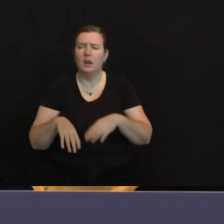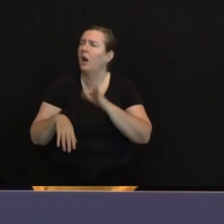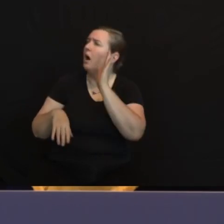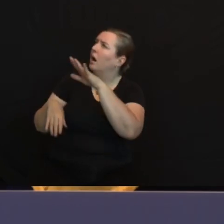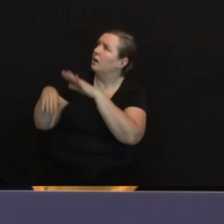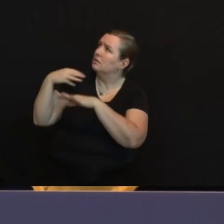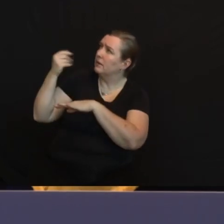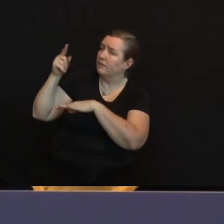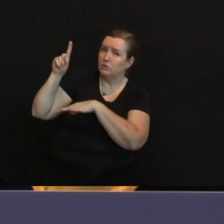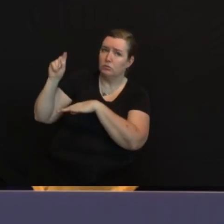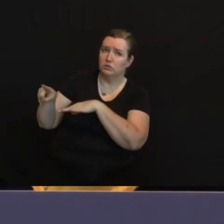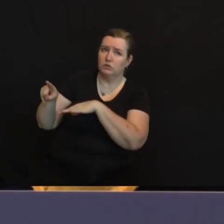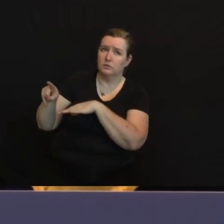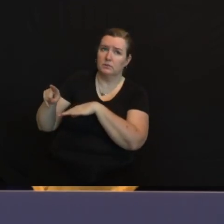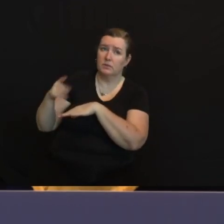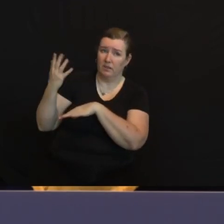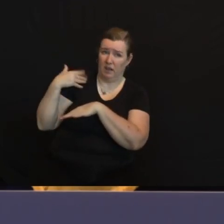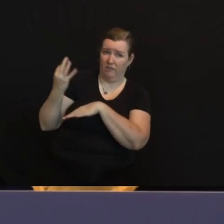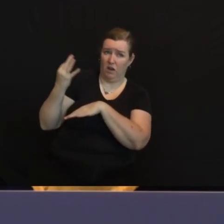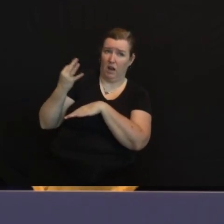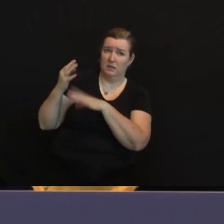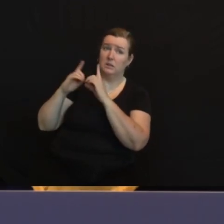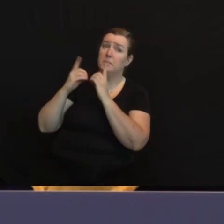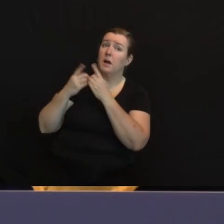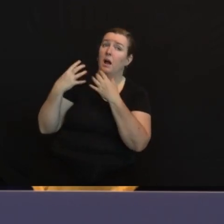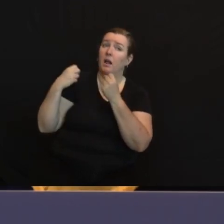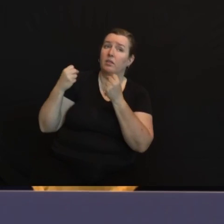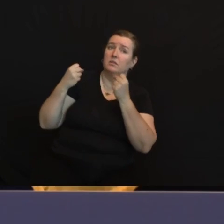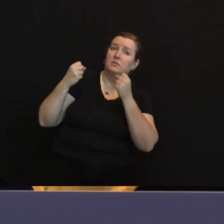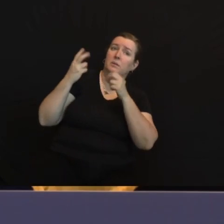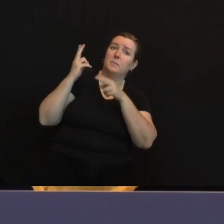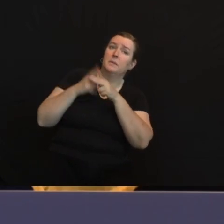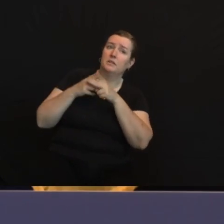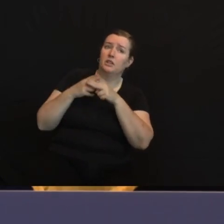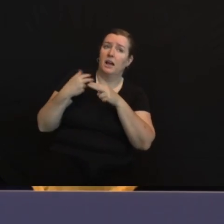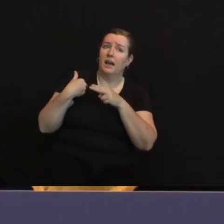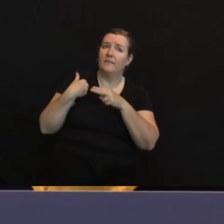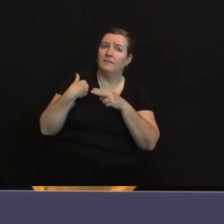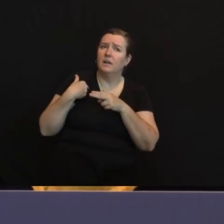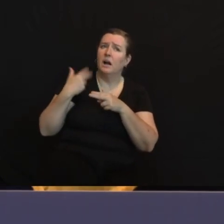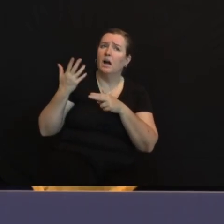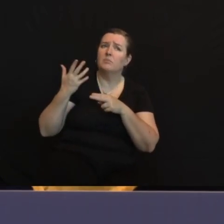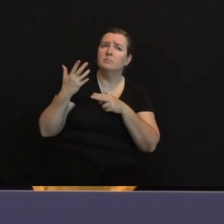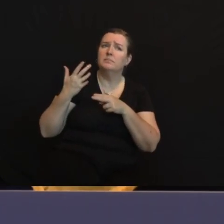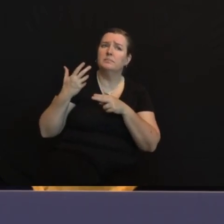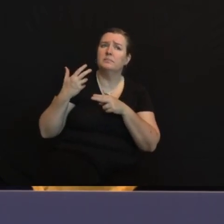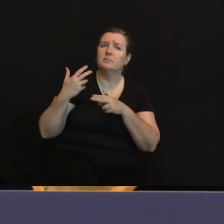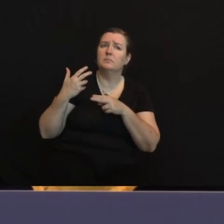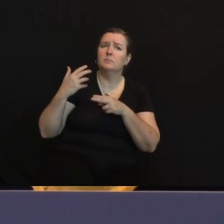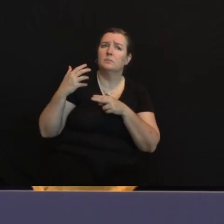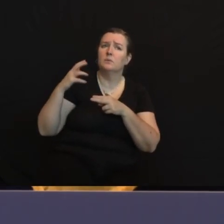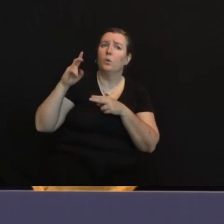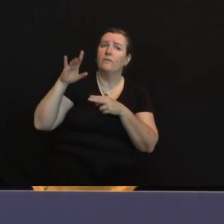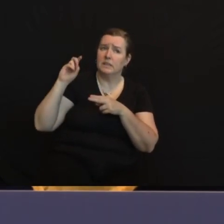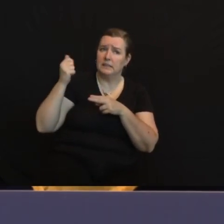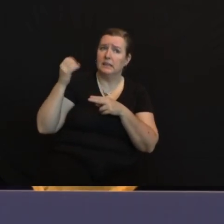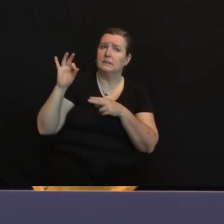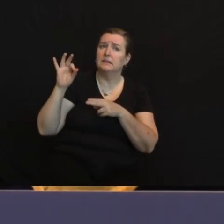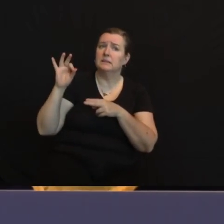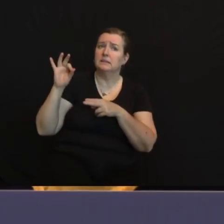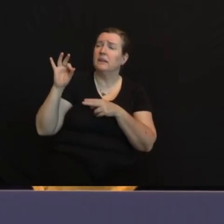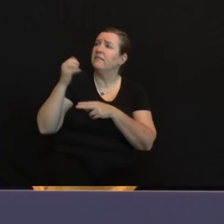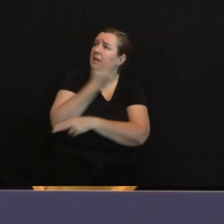On Friday, the Department of Health said it submitted a draft of New Jersey's COVID-19 vaccination distribution plan to the CDC.